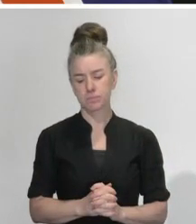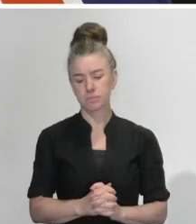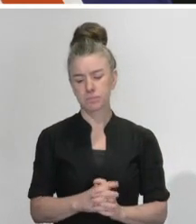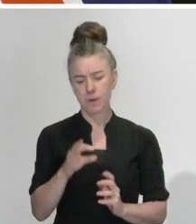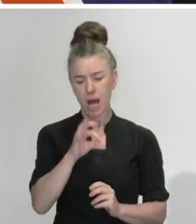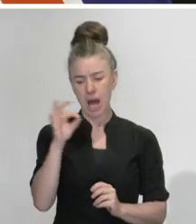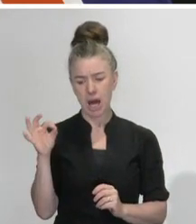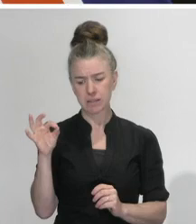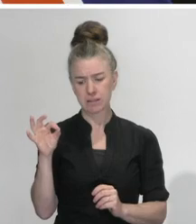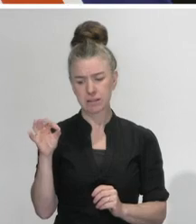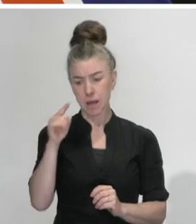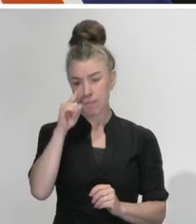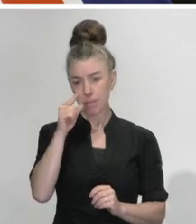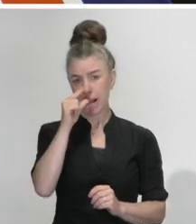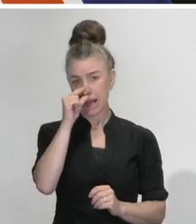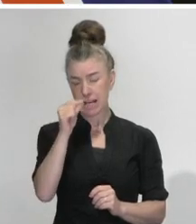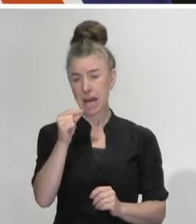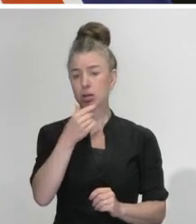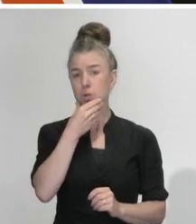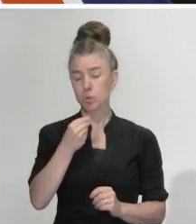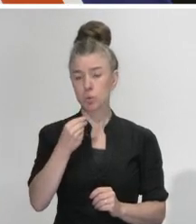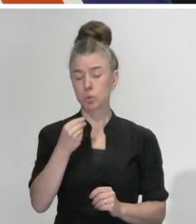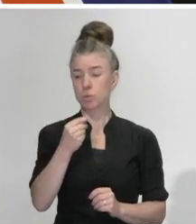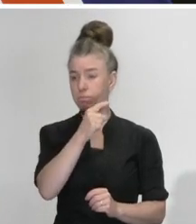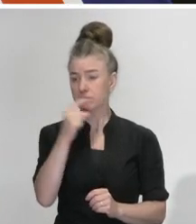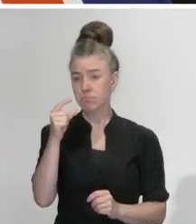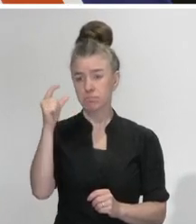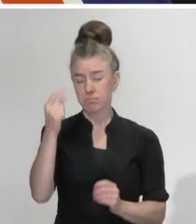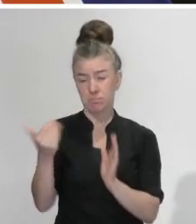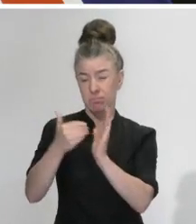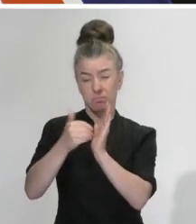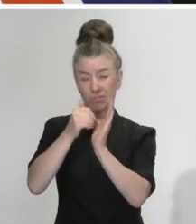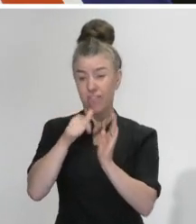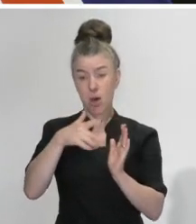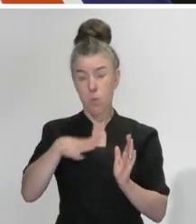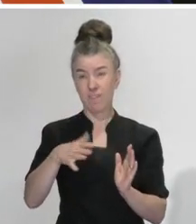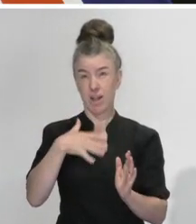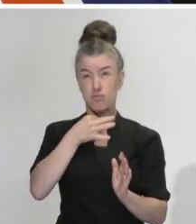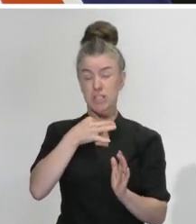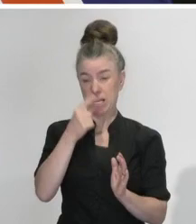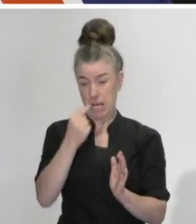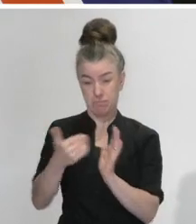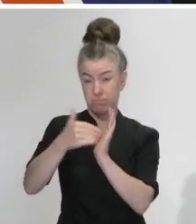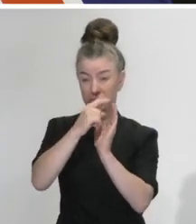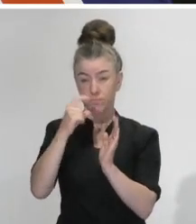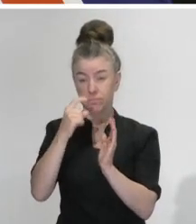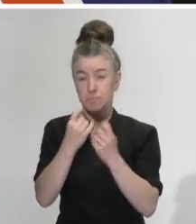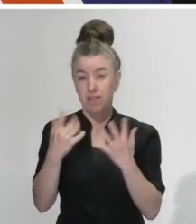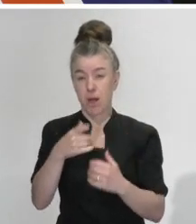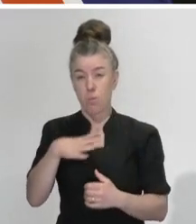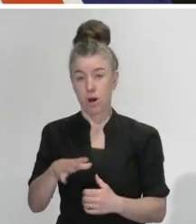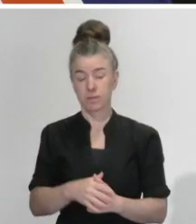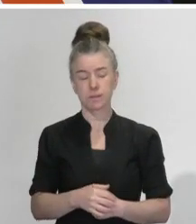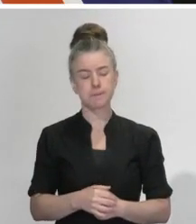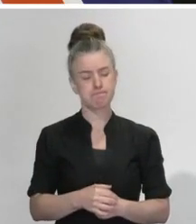much PPE as they like over and above the guidelines if they do feel at risk? Well, PPE, we've got very good